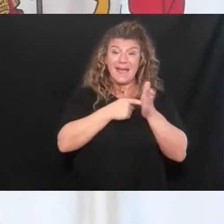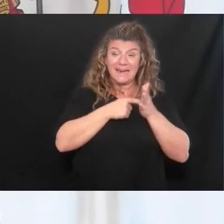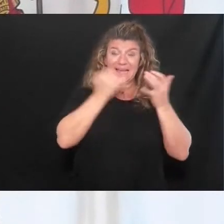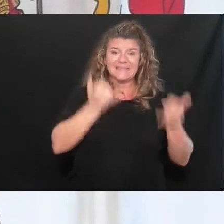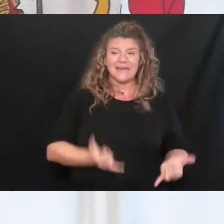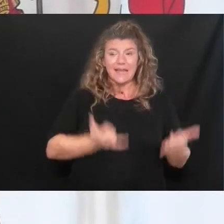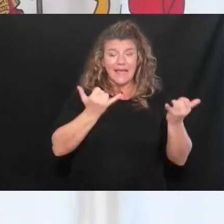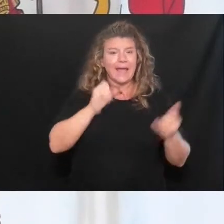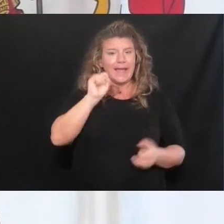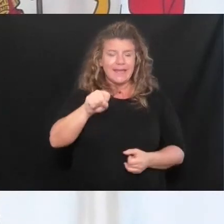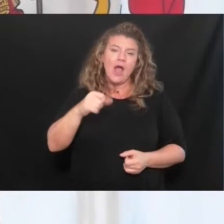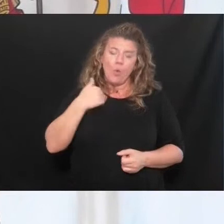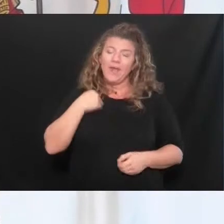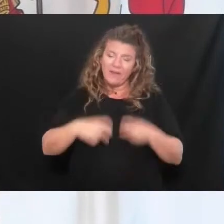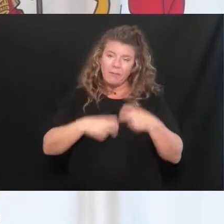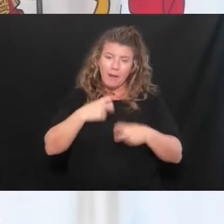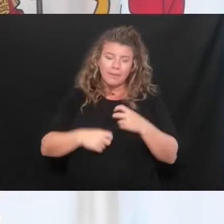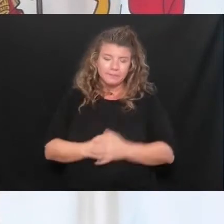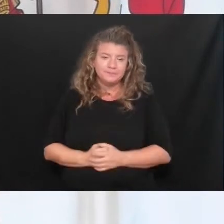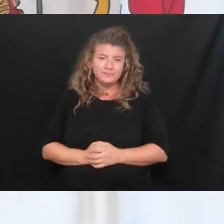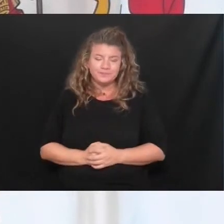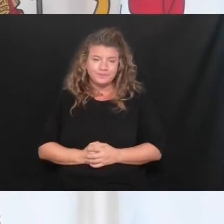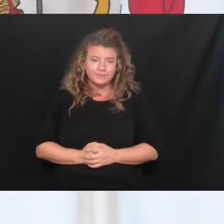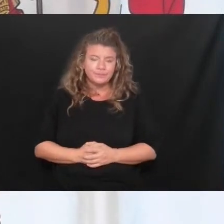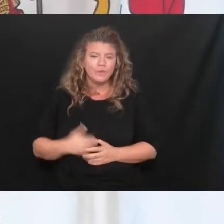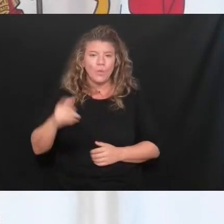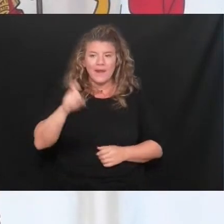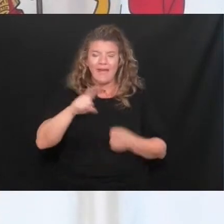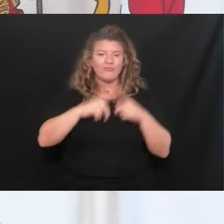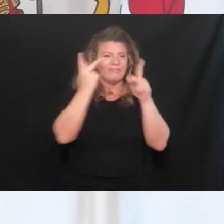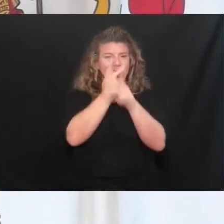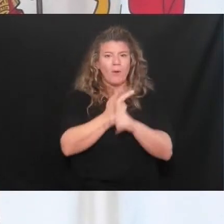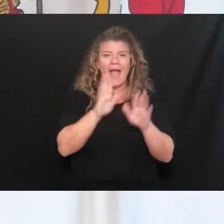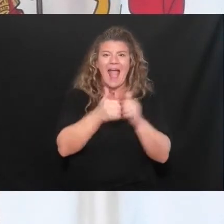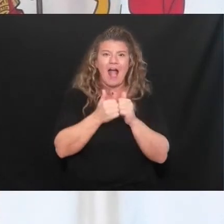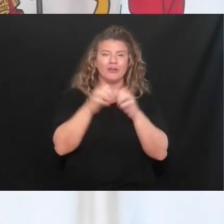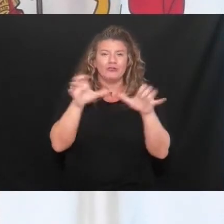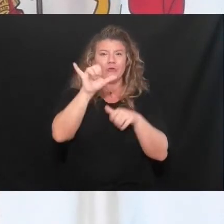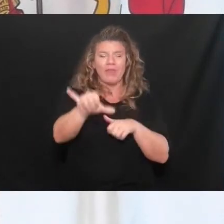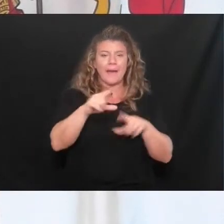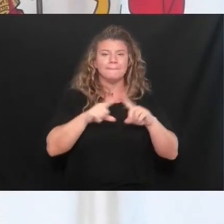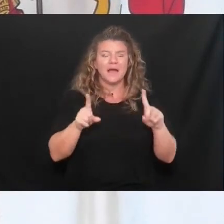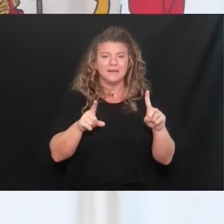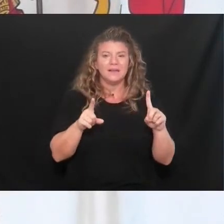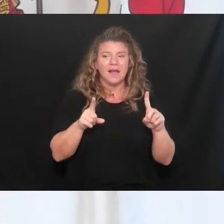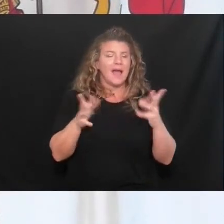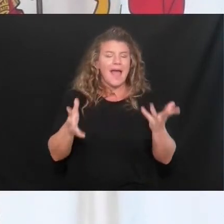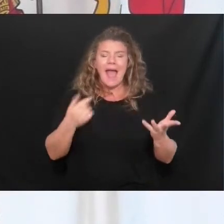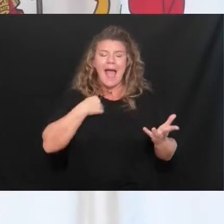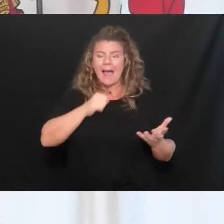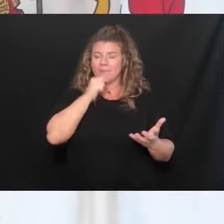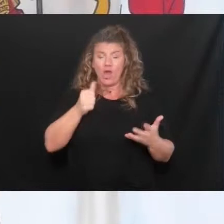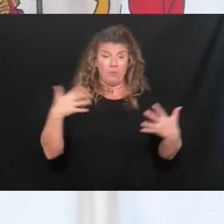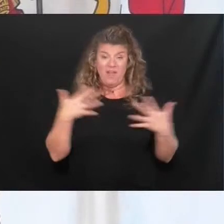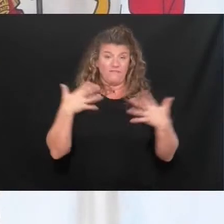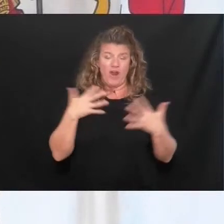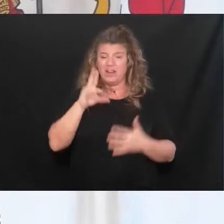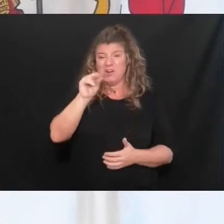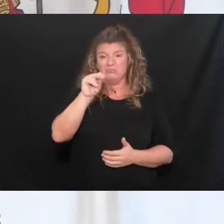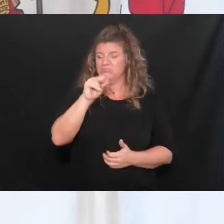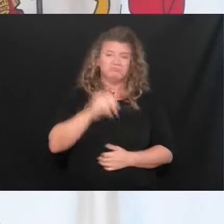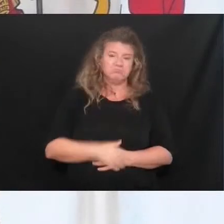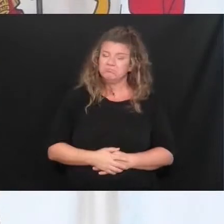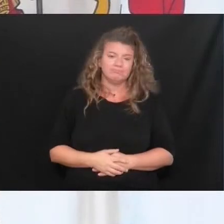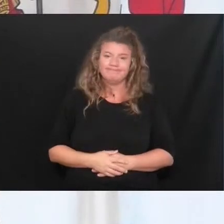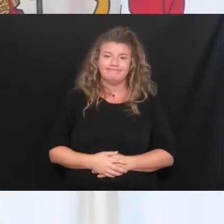you'd have a problem. You'd have a problem. You'd have to deal with it and everything. But I'm not going to be fearful. I'm not going to be